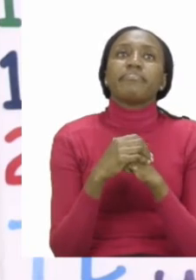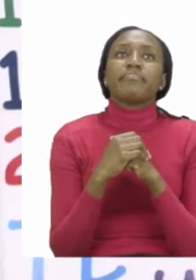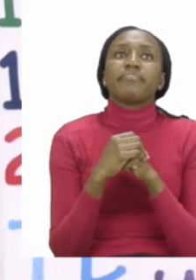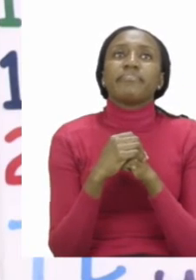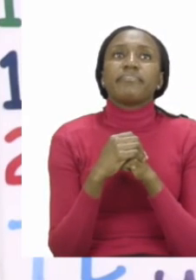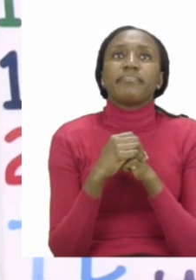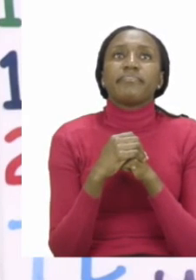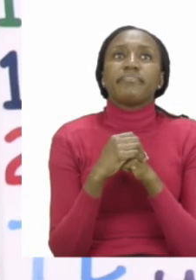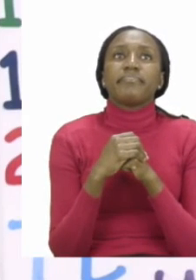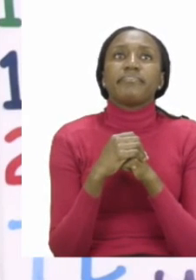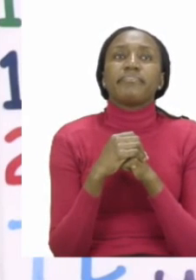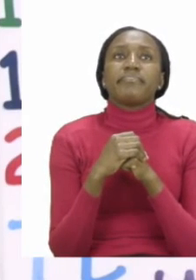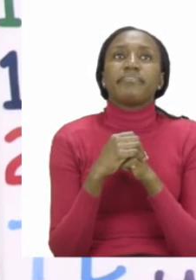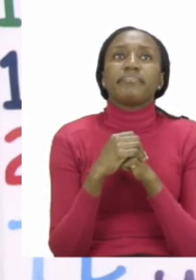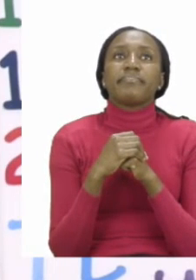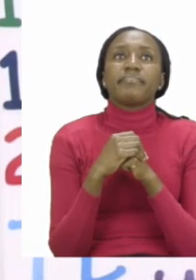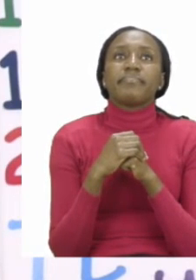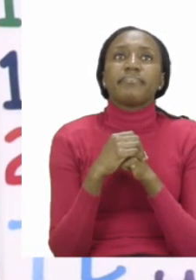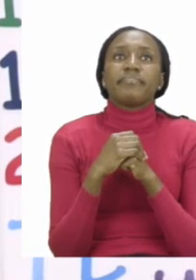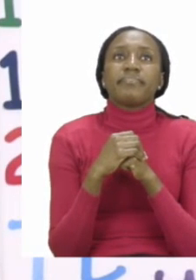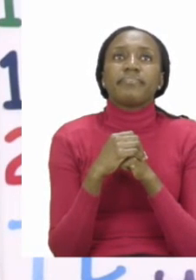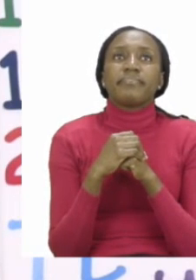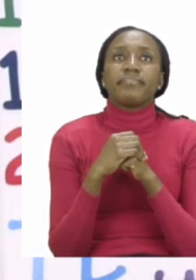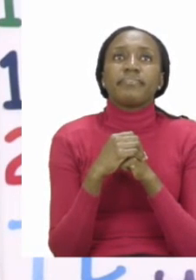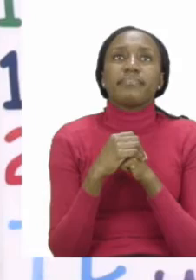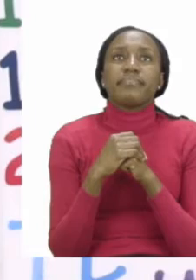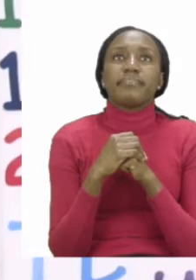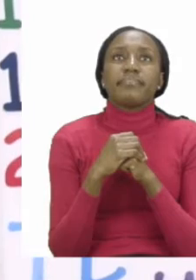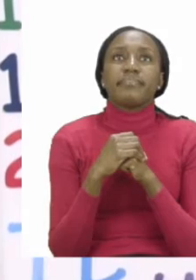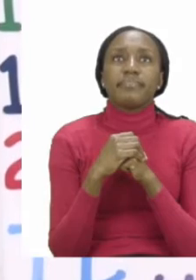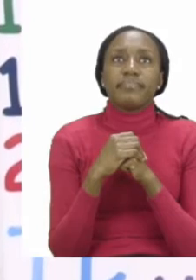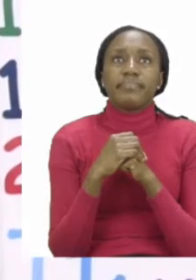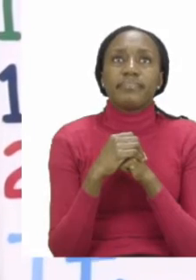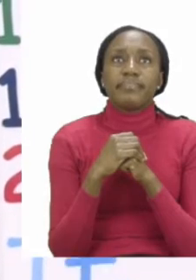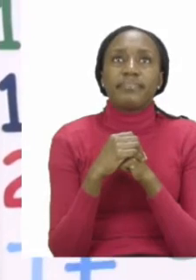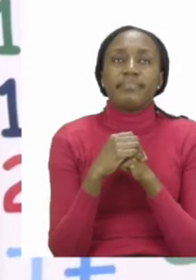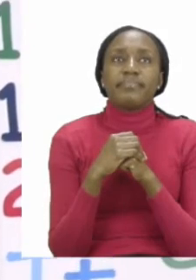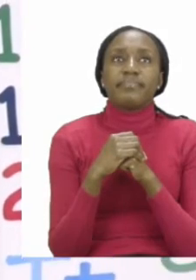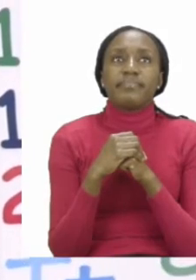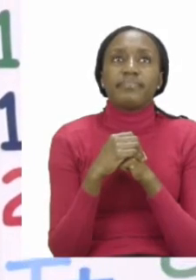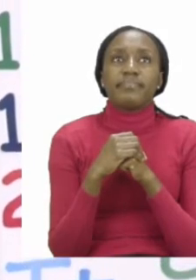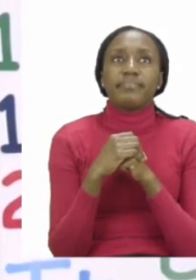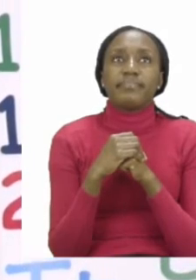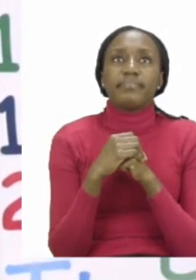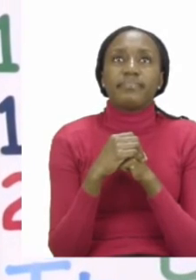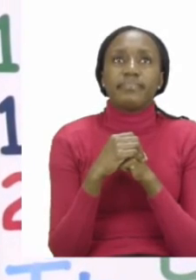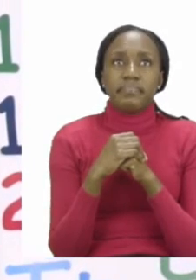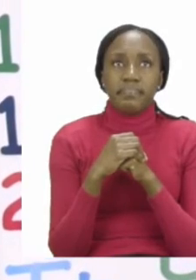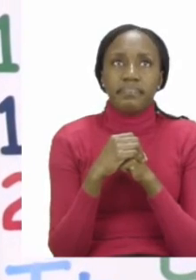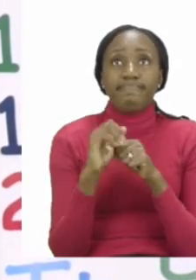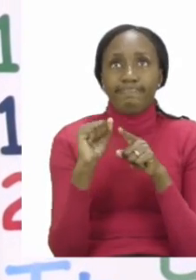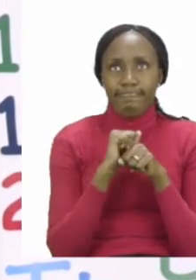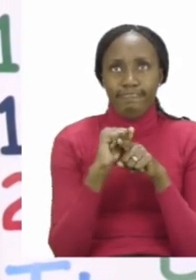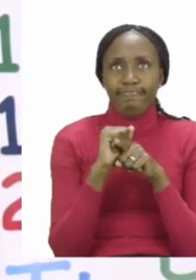the left side. And then we have to draw the pattern on the dotted